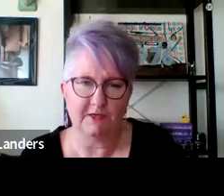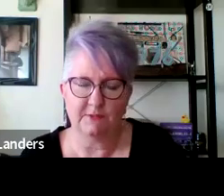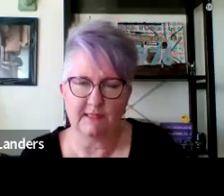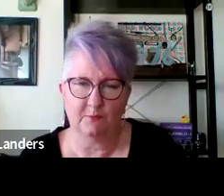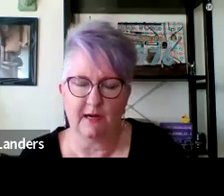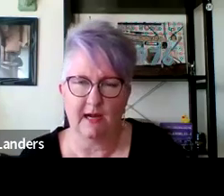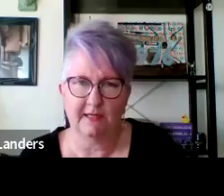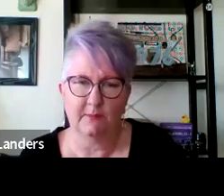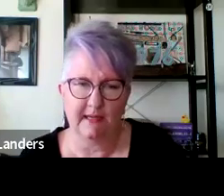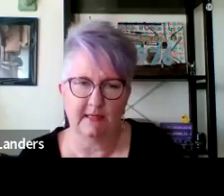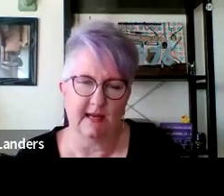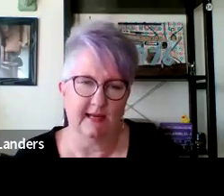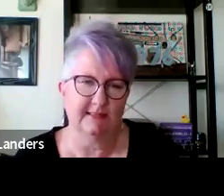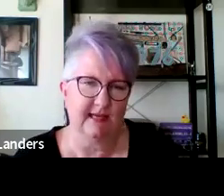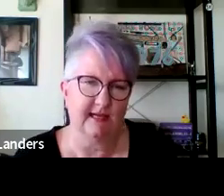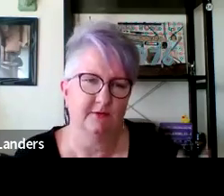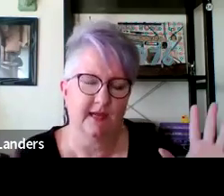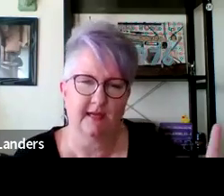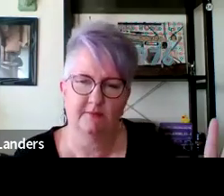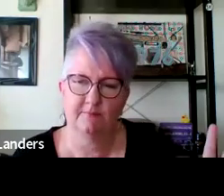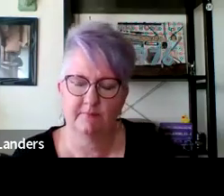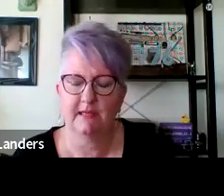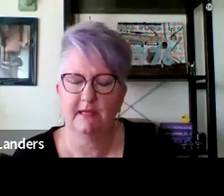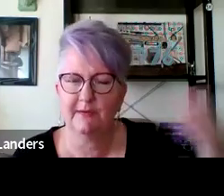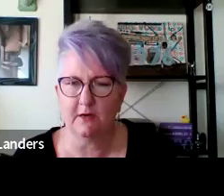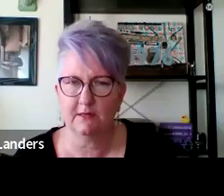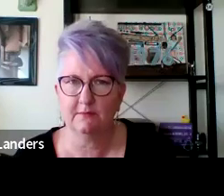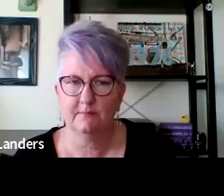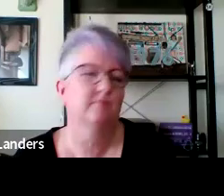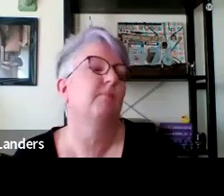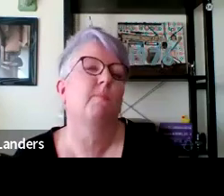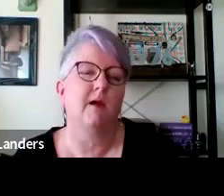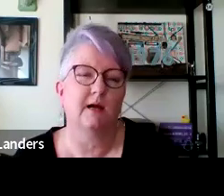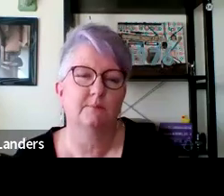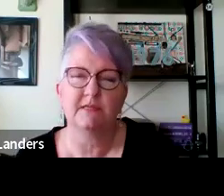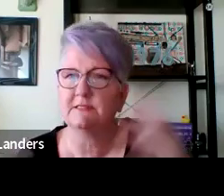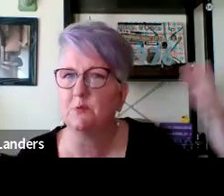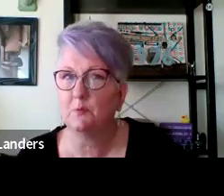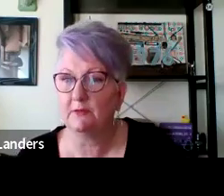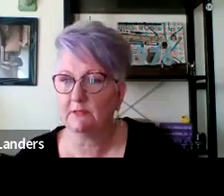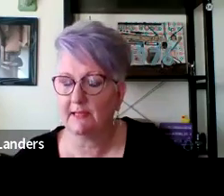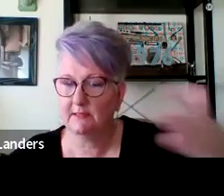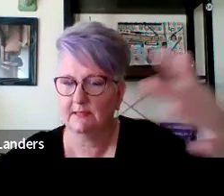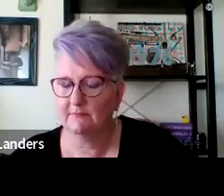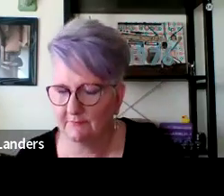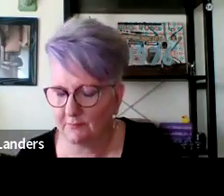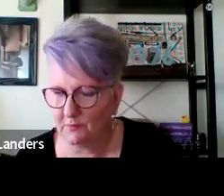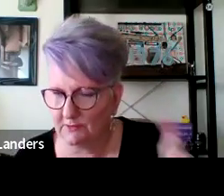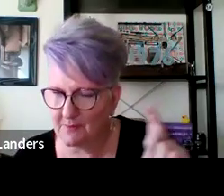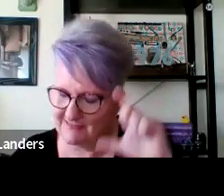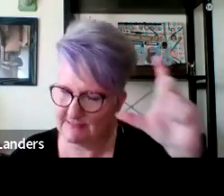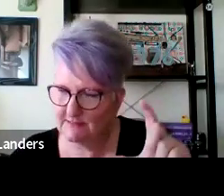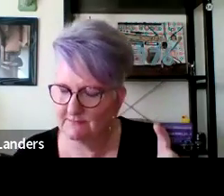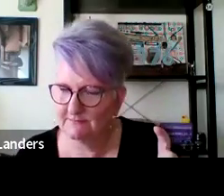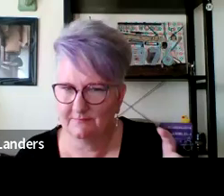what I do is when I go in and I say, okay, here we are. This is what we look like, even if we're